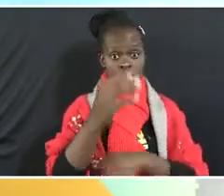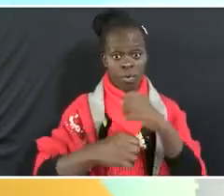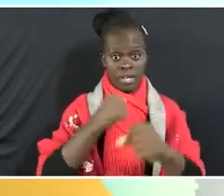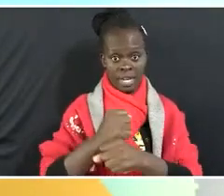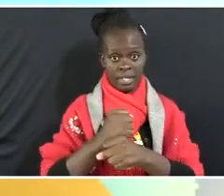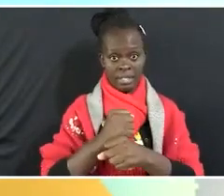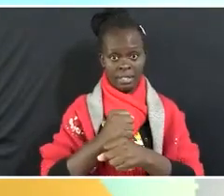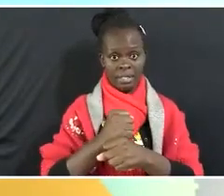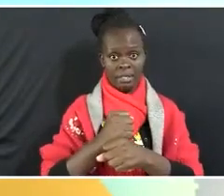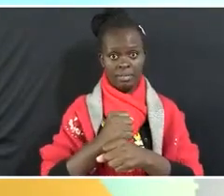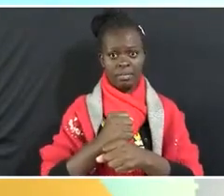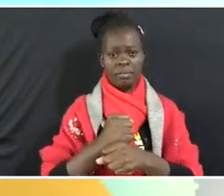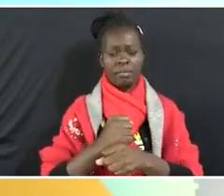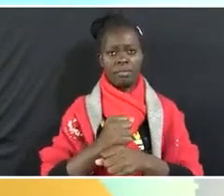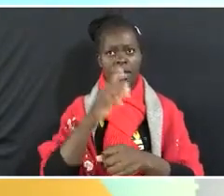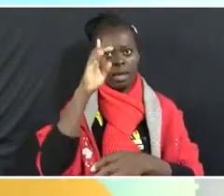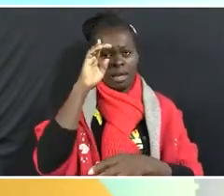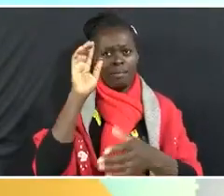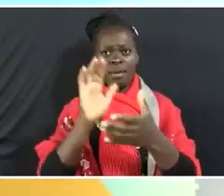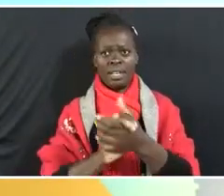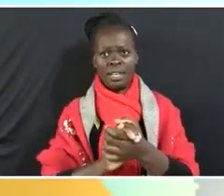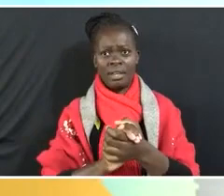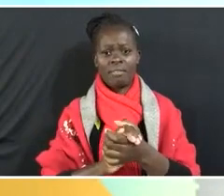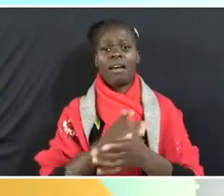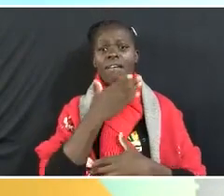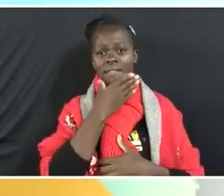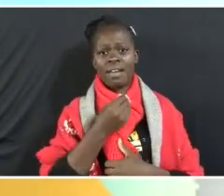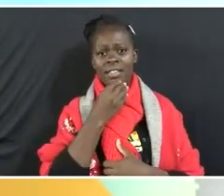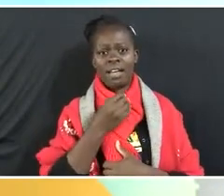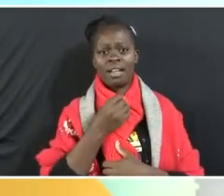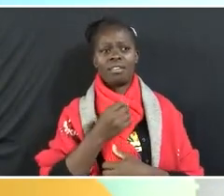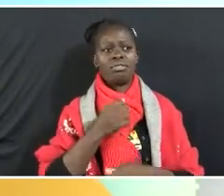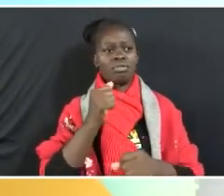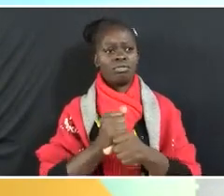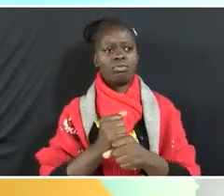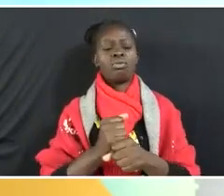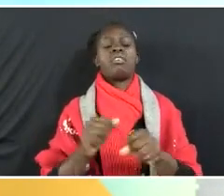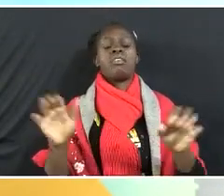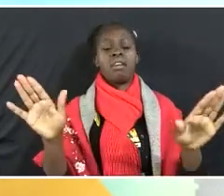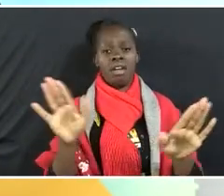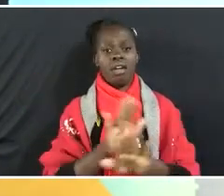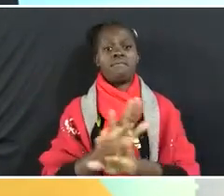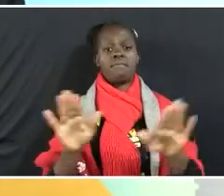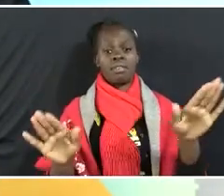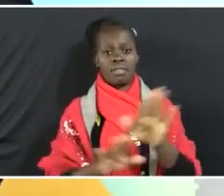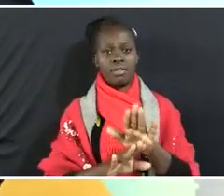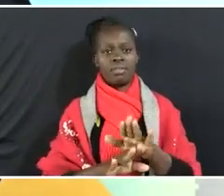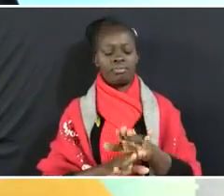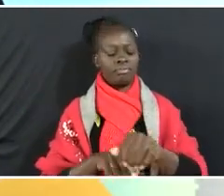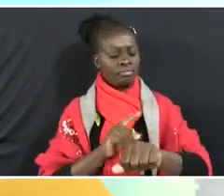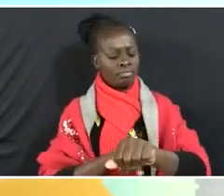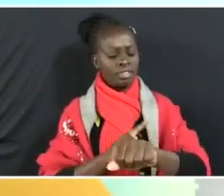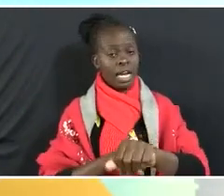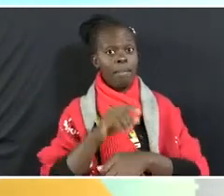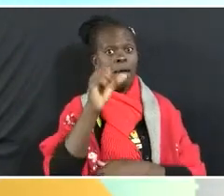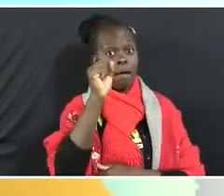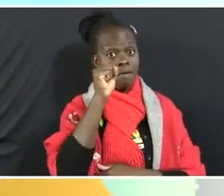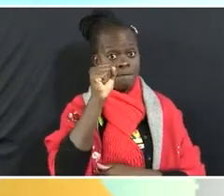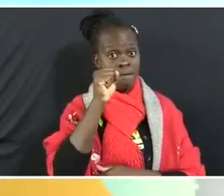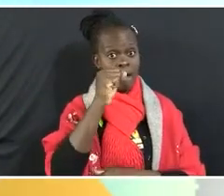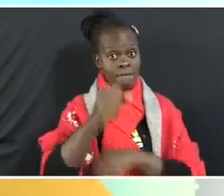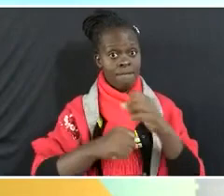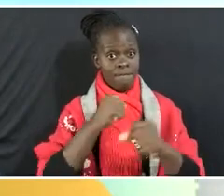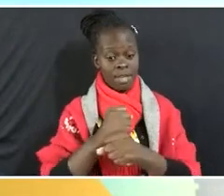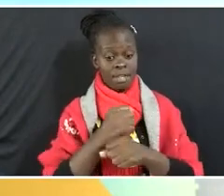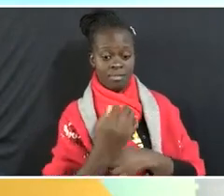I believed my daddy can do anything. I turned 5 years old, I believed my